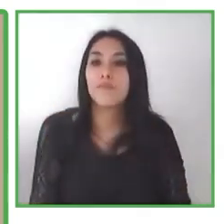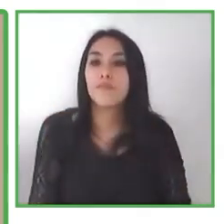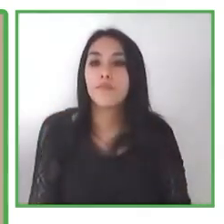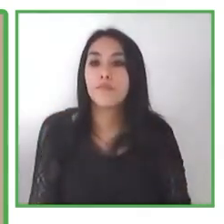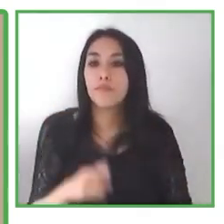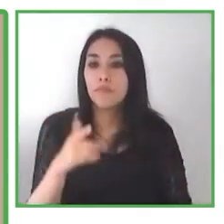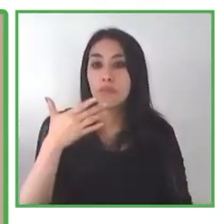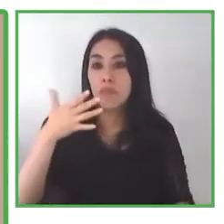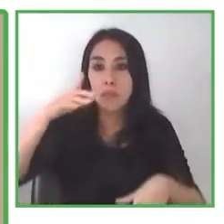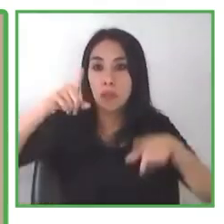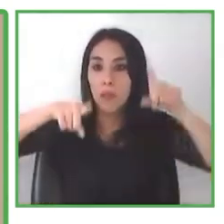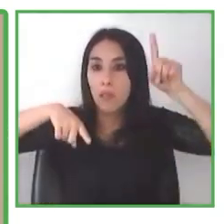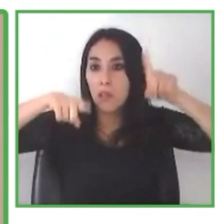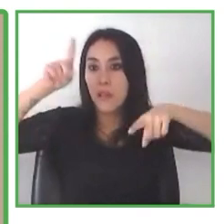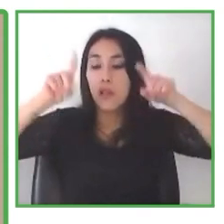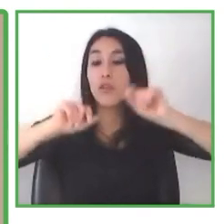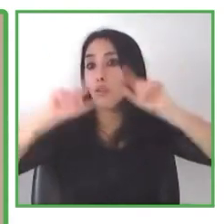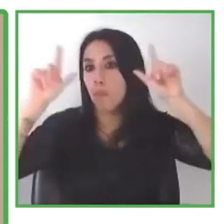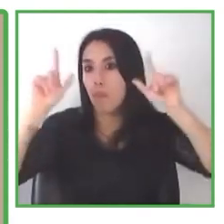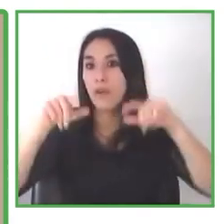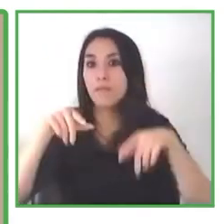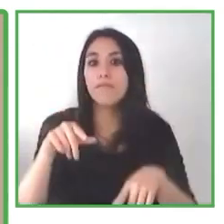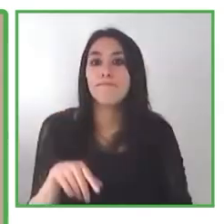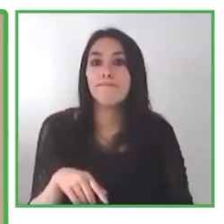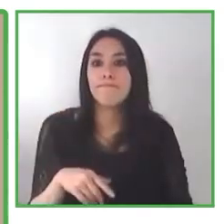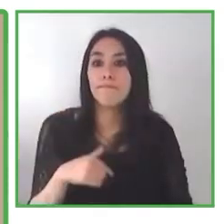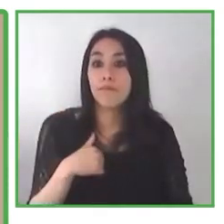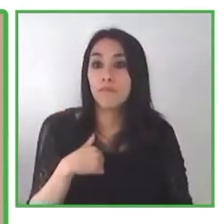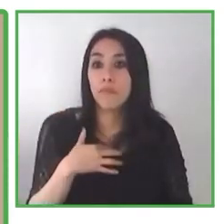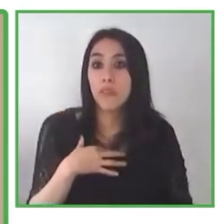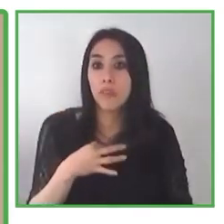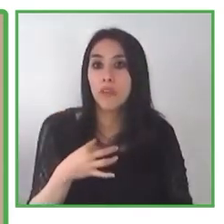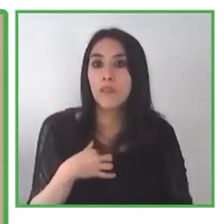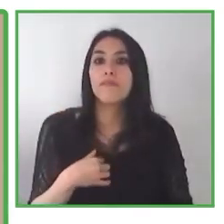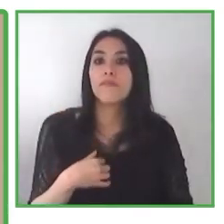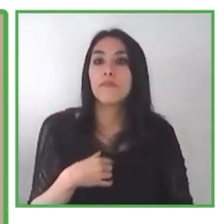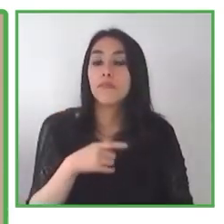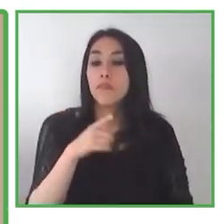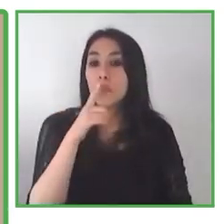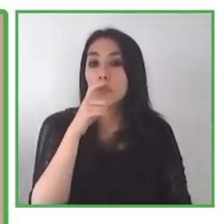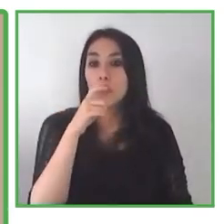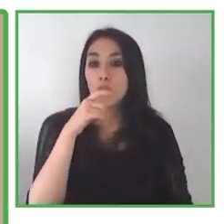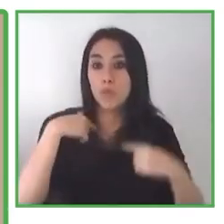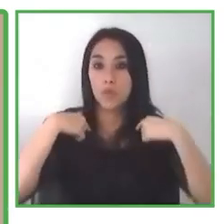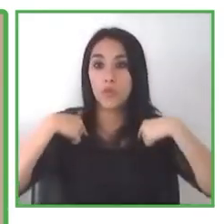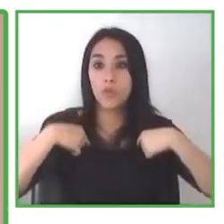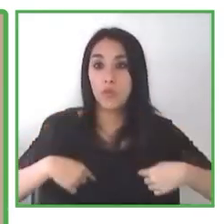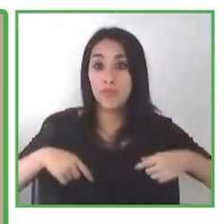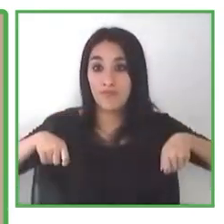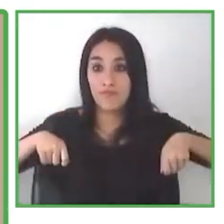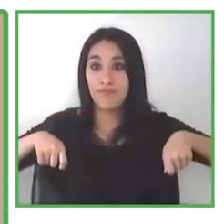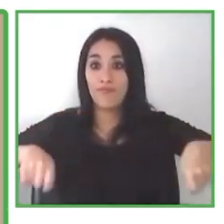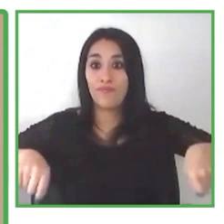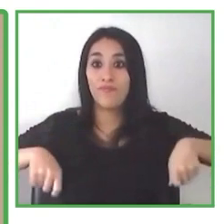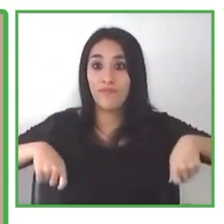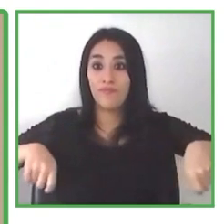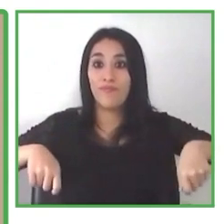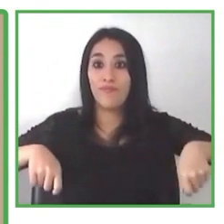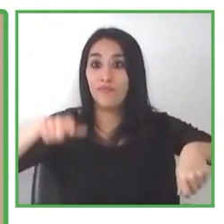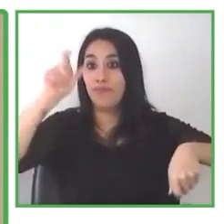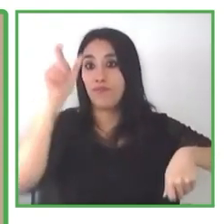fact, I include myself, since I have a disability, we lead